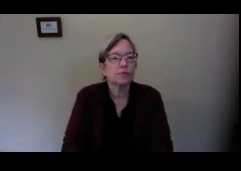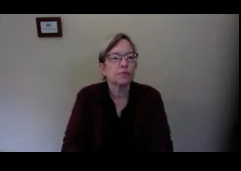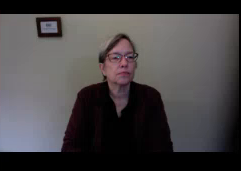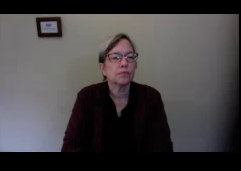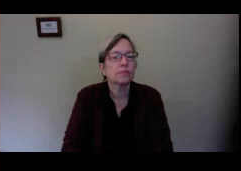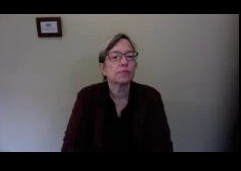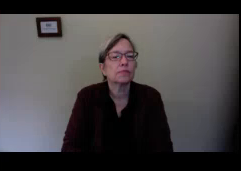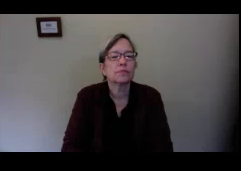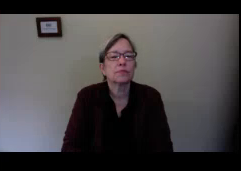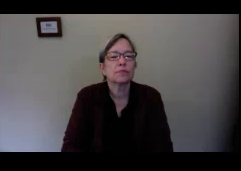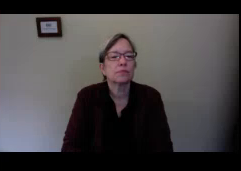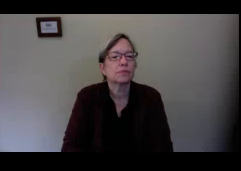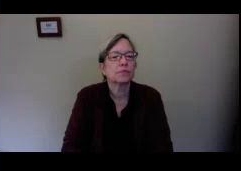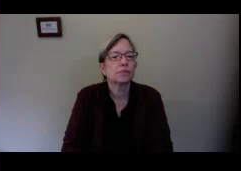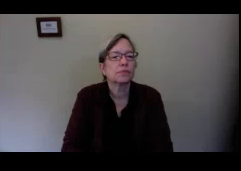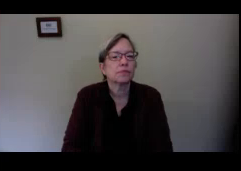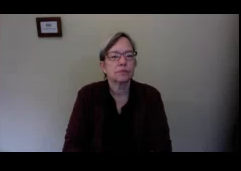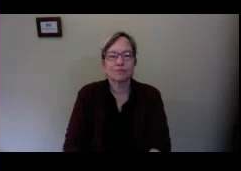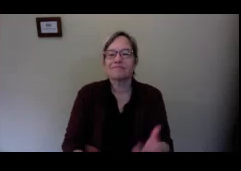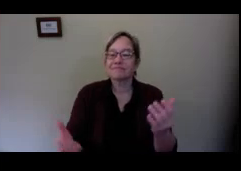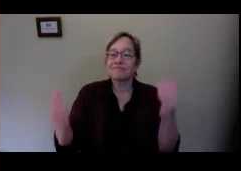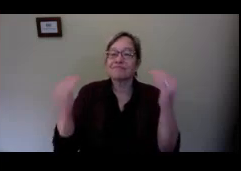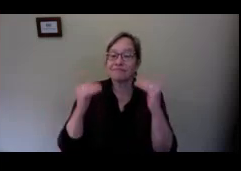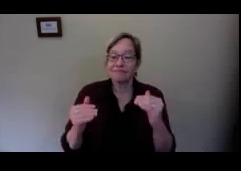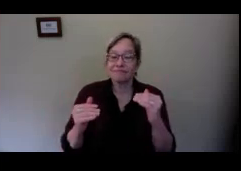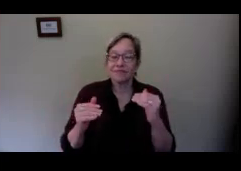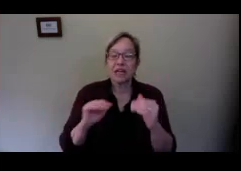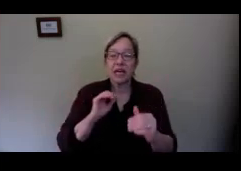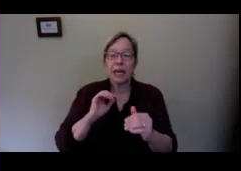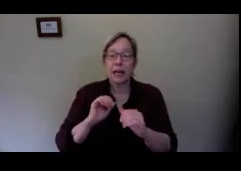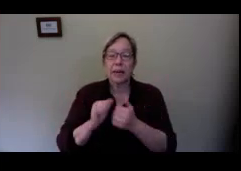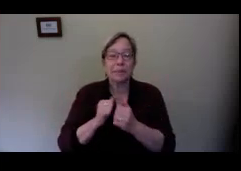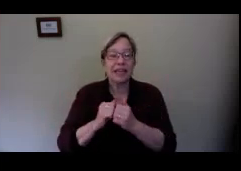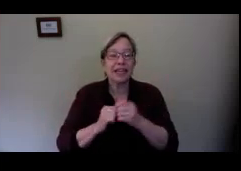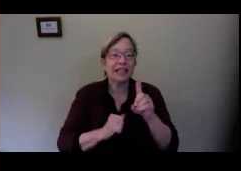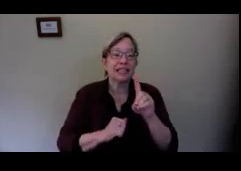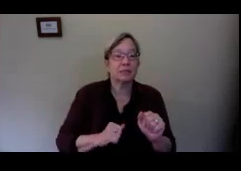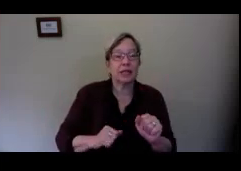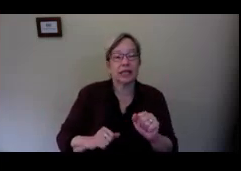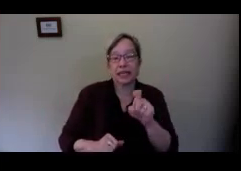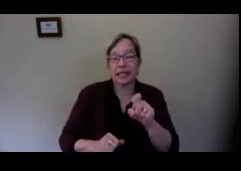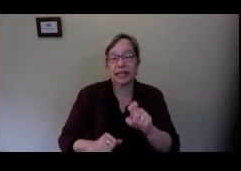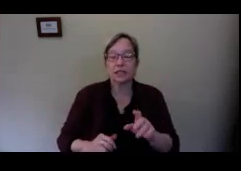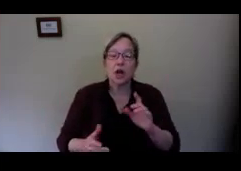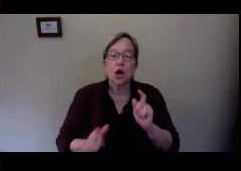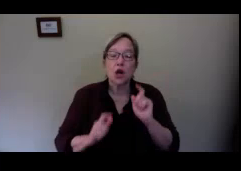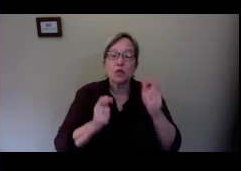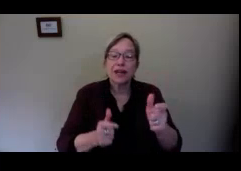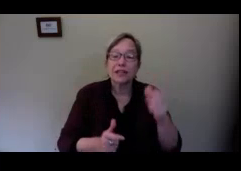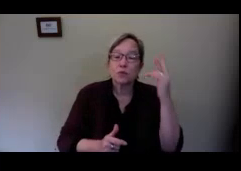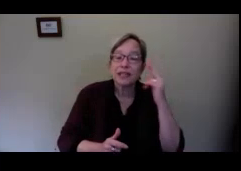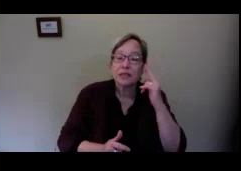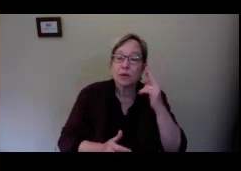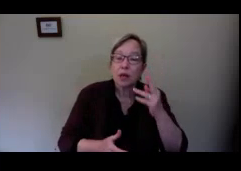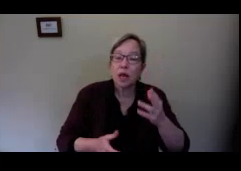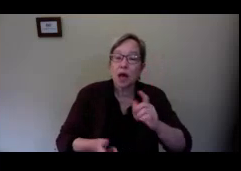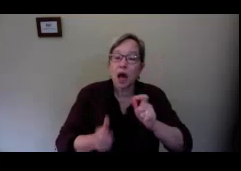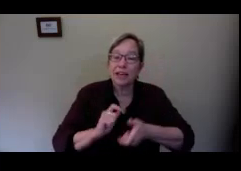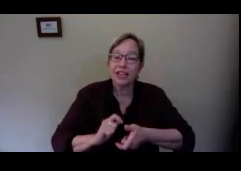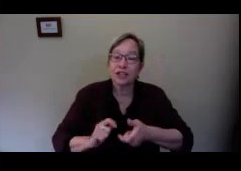So next we'll address competing disability needs. So granting reasonable accommodation requests can impact other